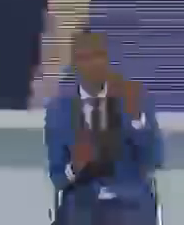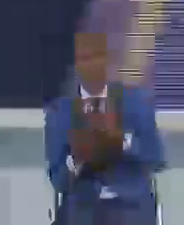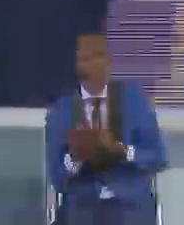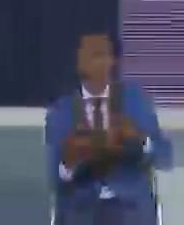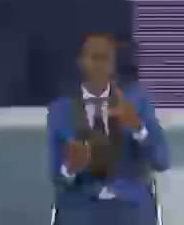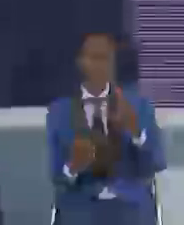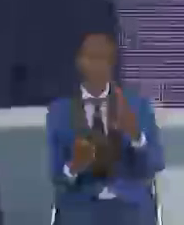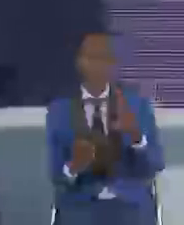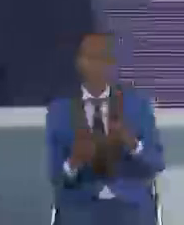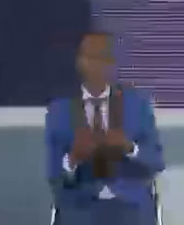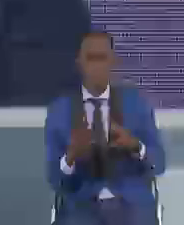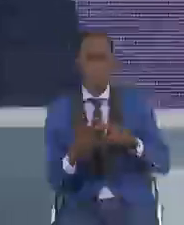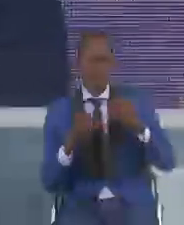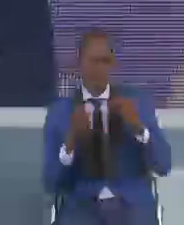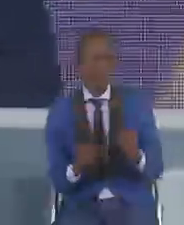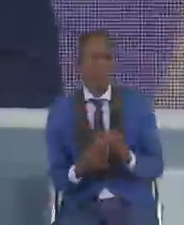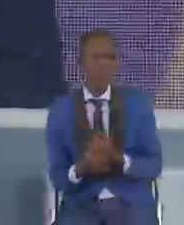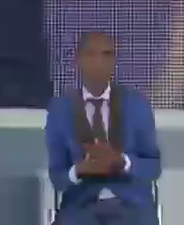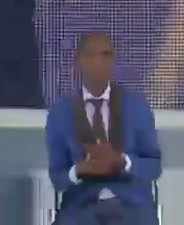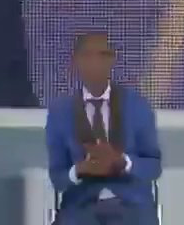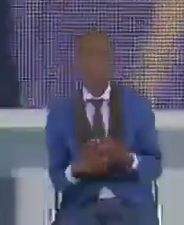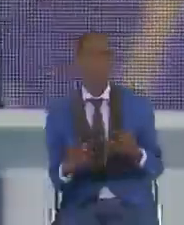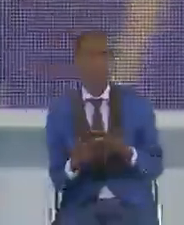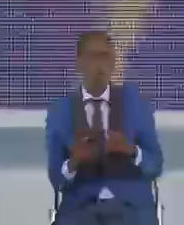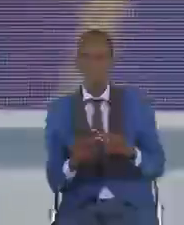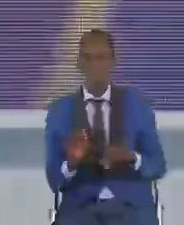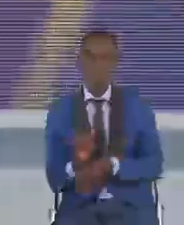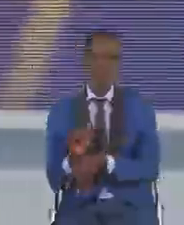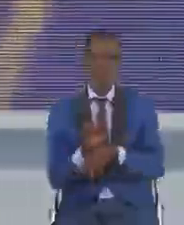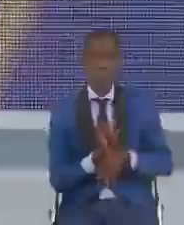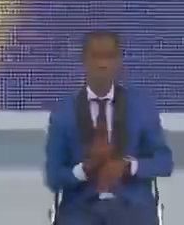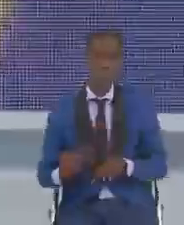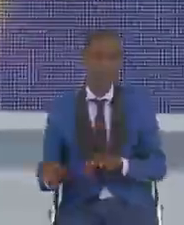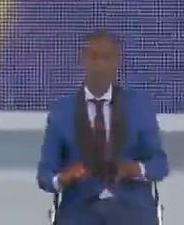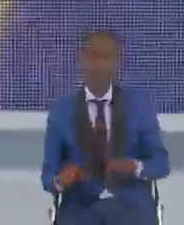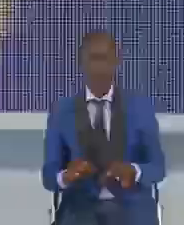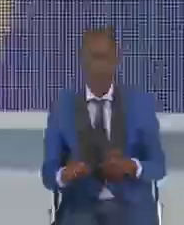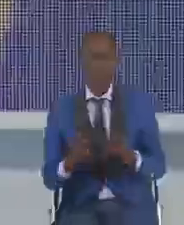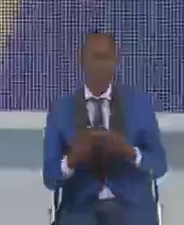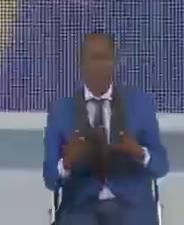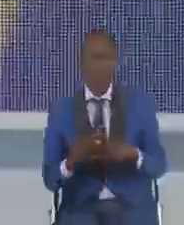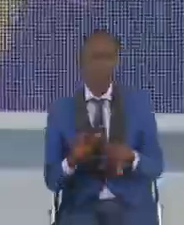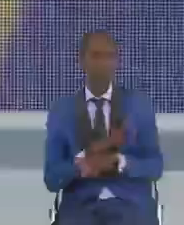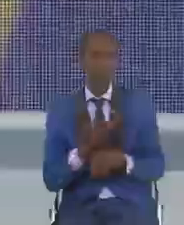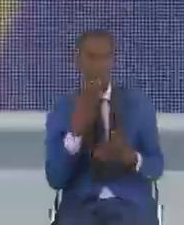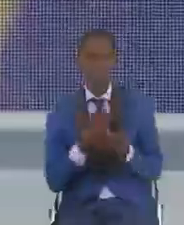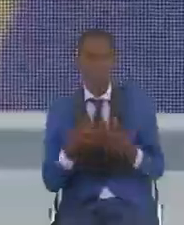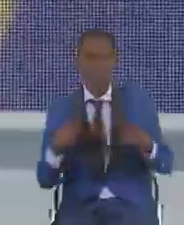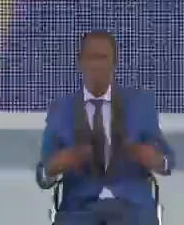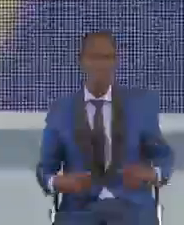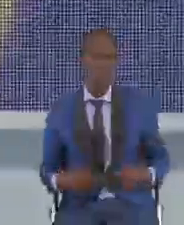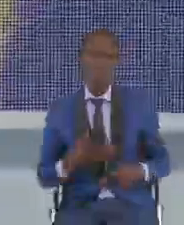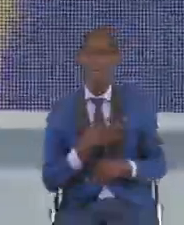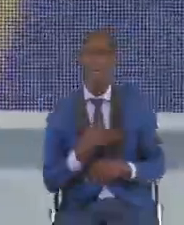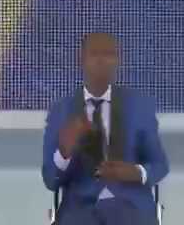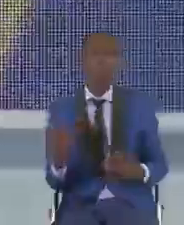very strong, very active, very healthy, and it's all the